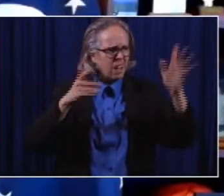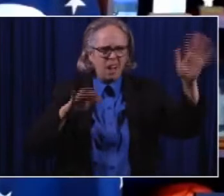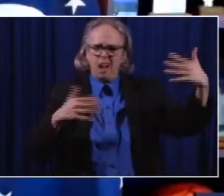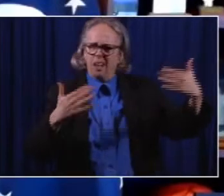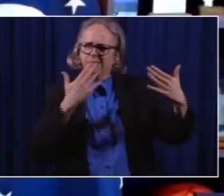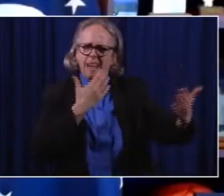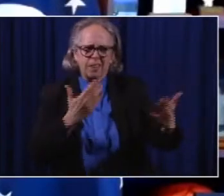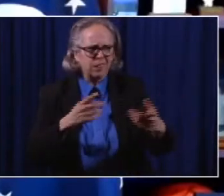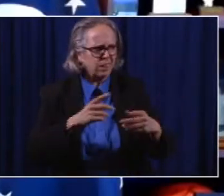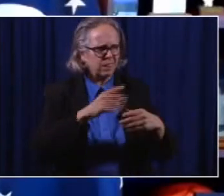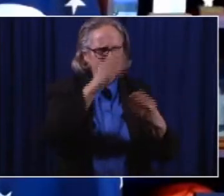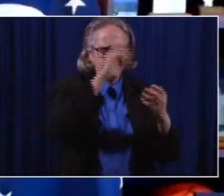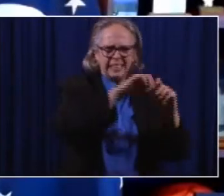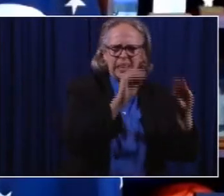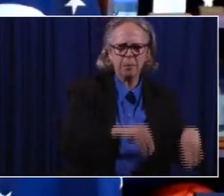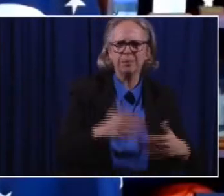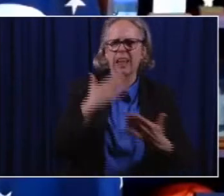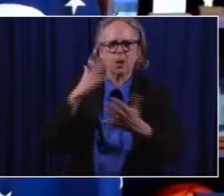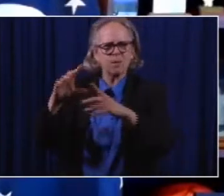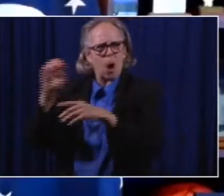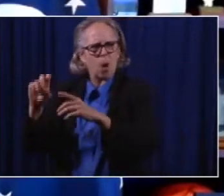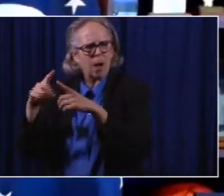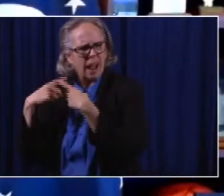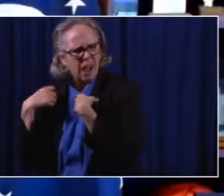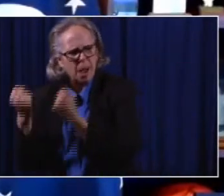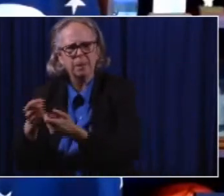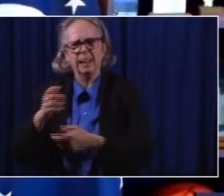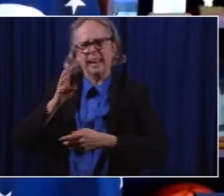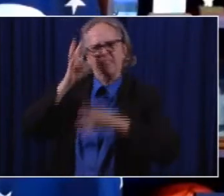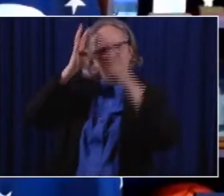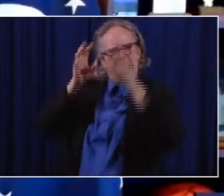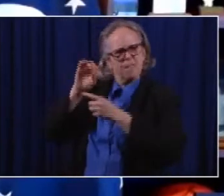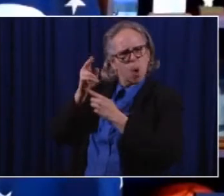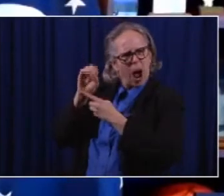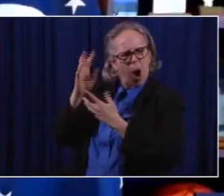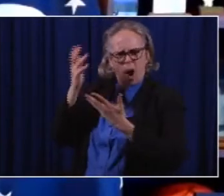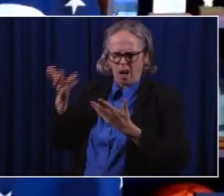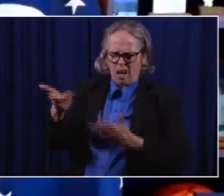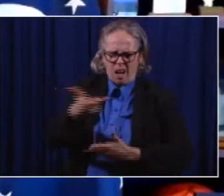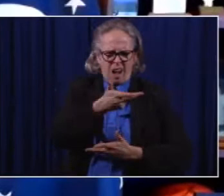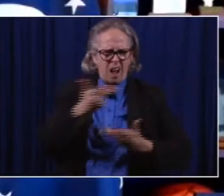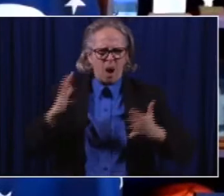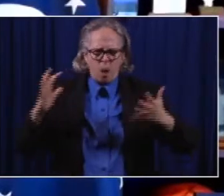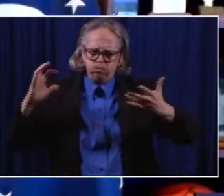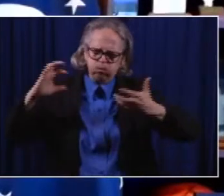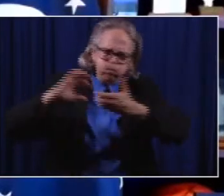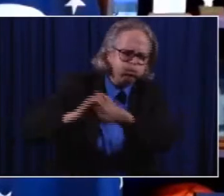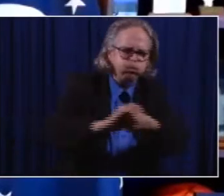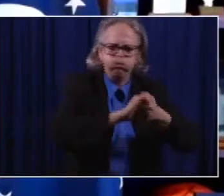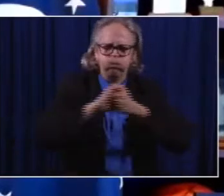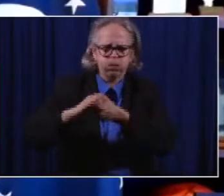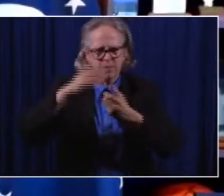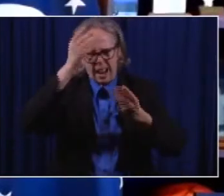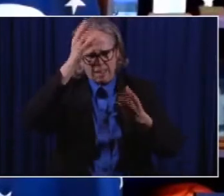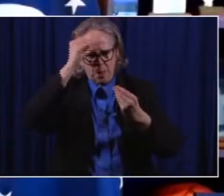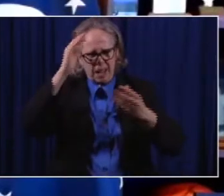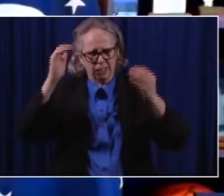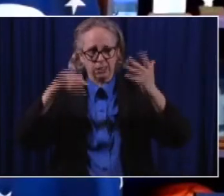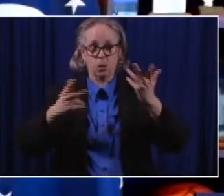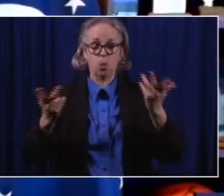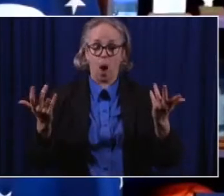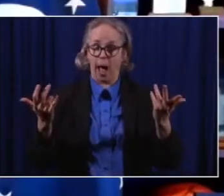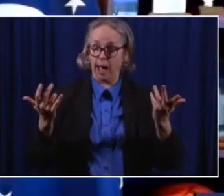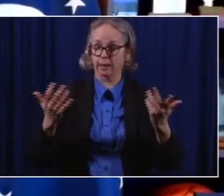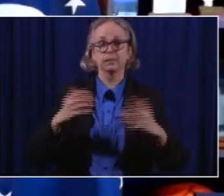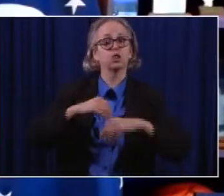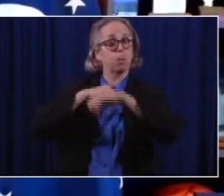Ohio team to make sure that they're delivering this information, that they're protecting privacy. I know